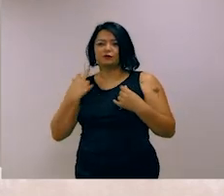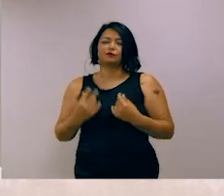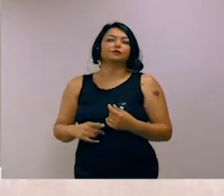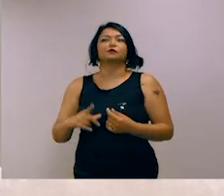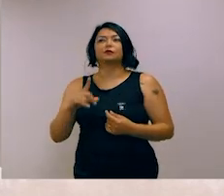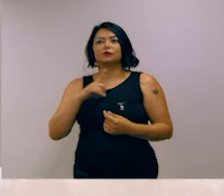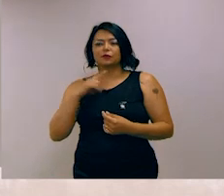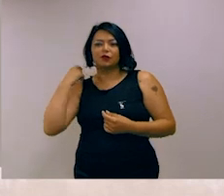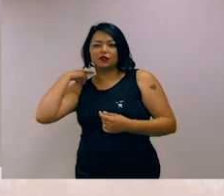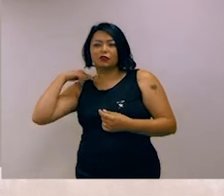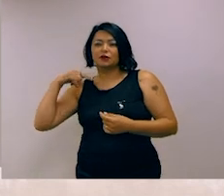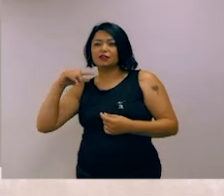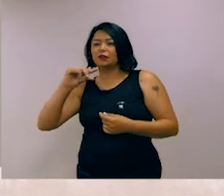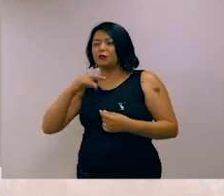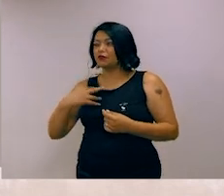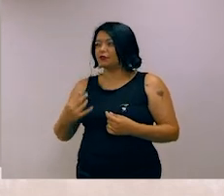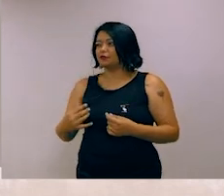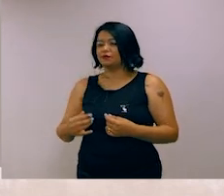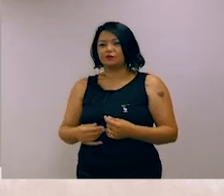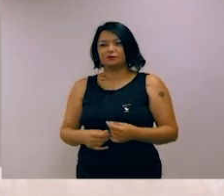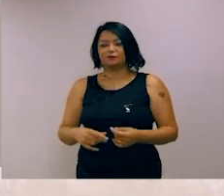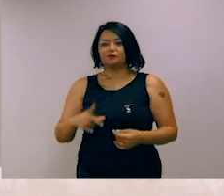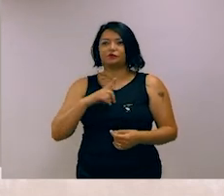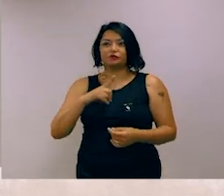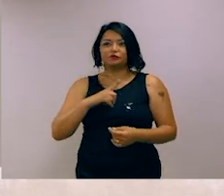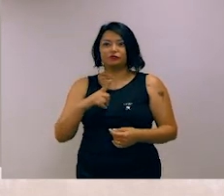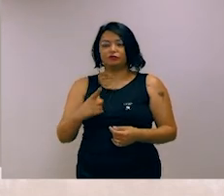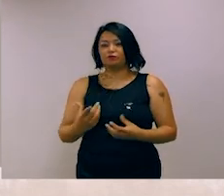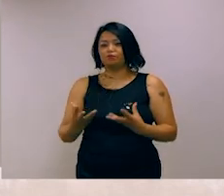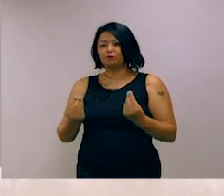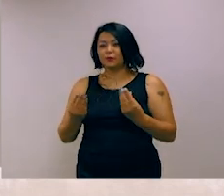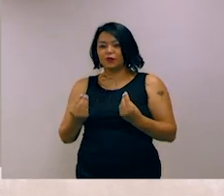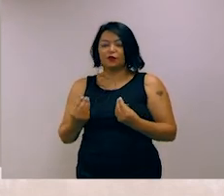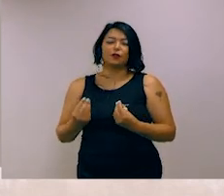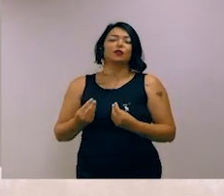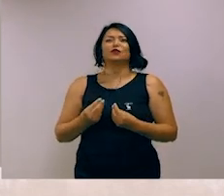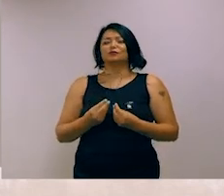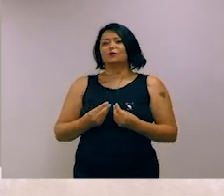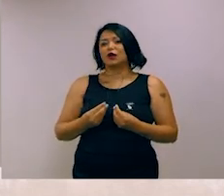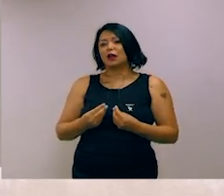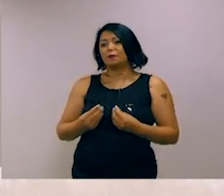between fast food consumption and obesity.